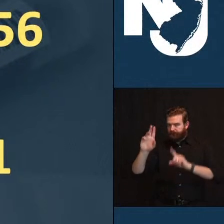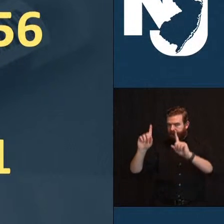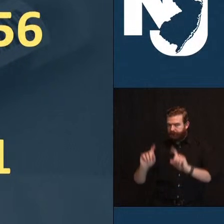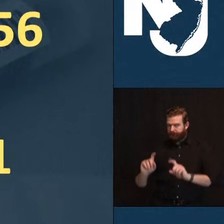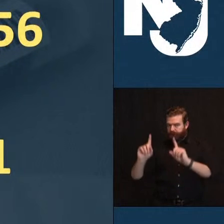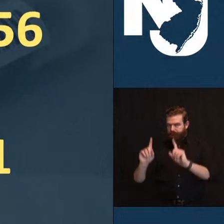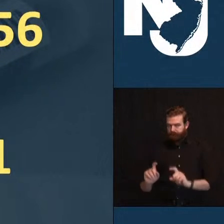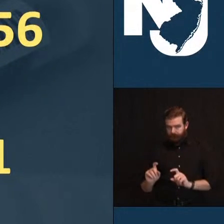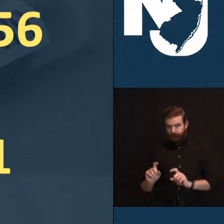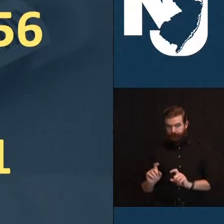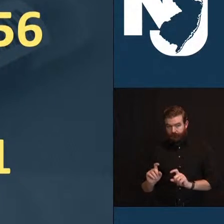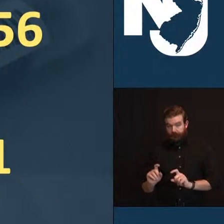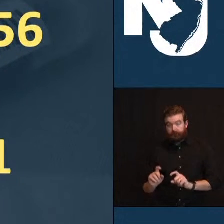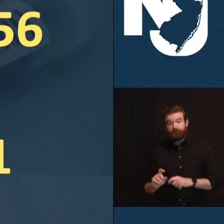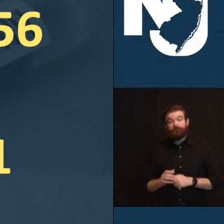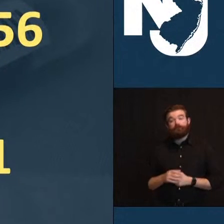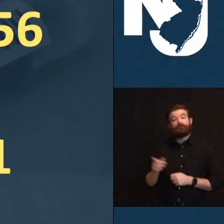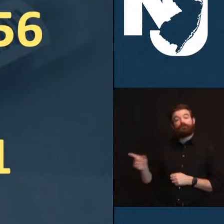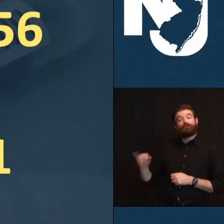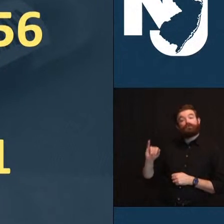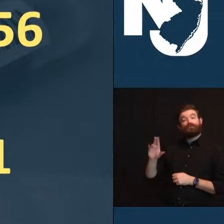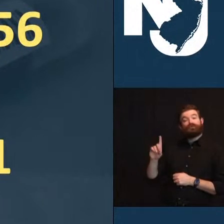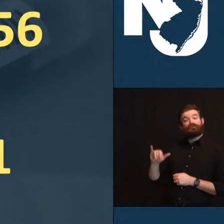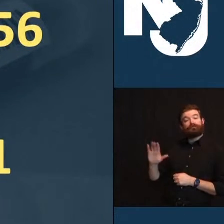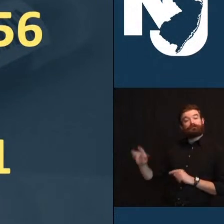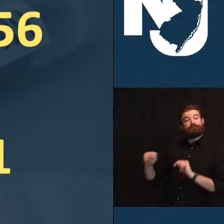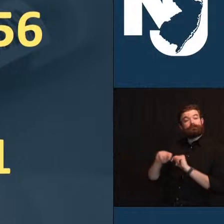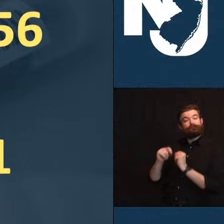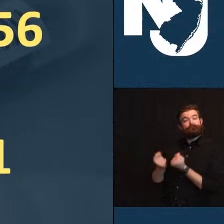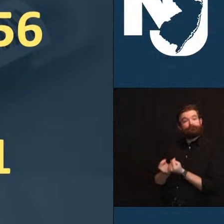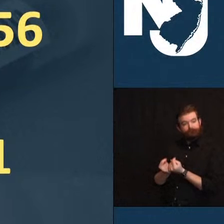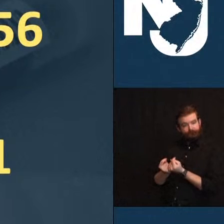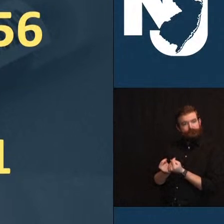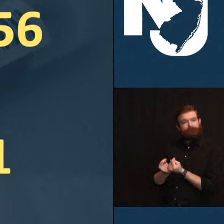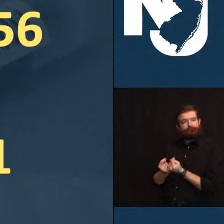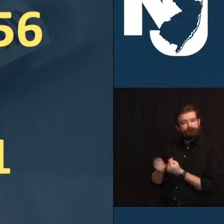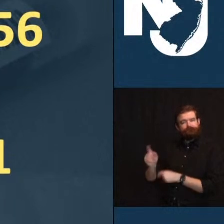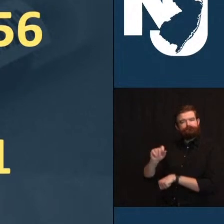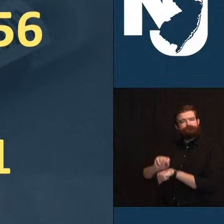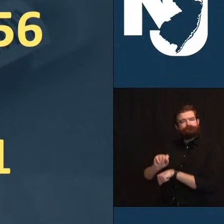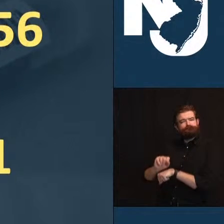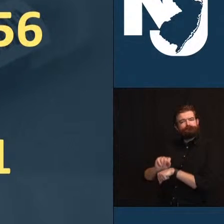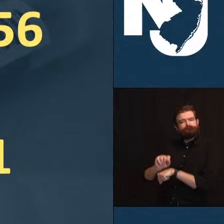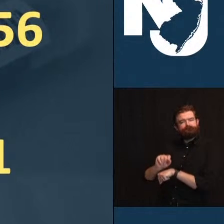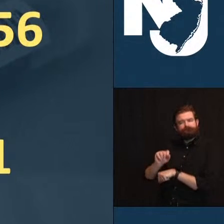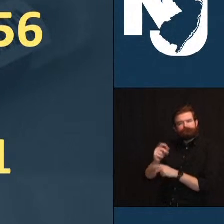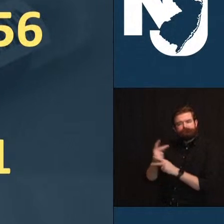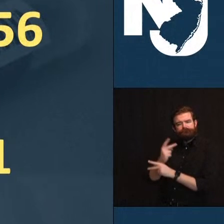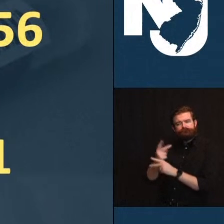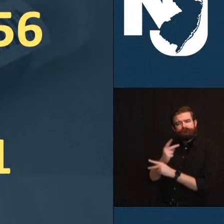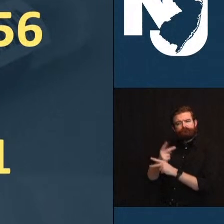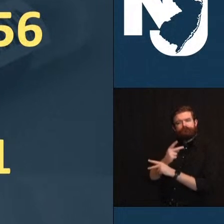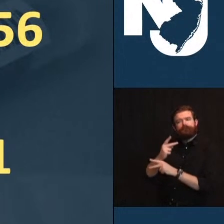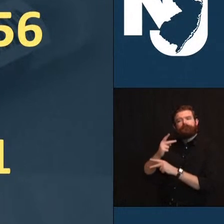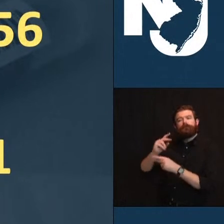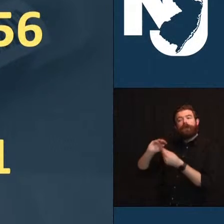numbers, which we will hope at some point down the road fold into our daily report. The cumulative total since March 4th,